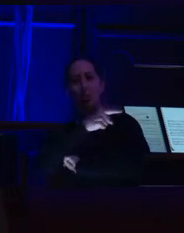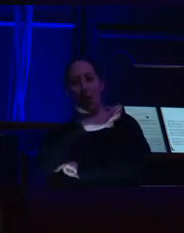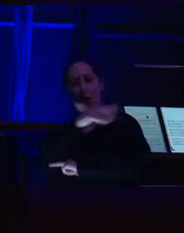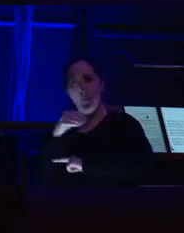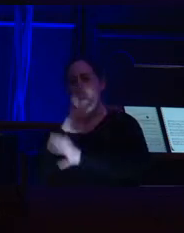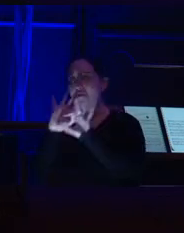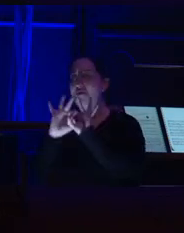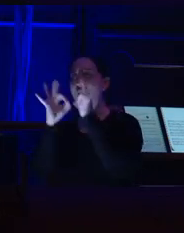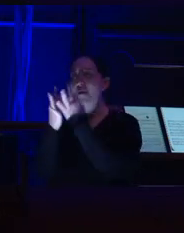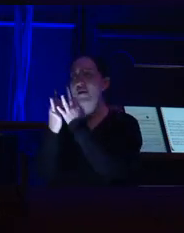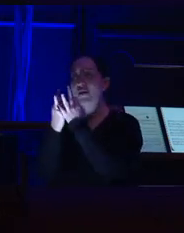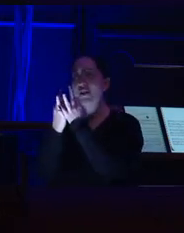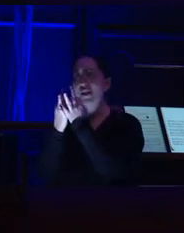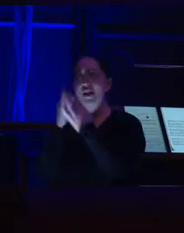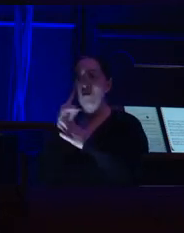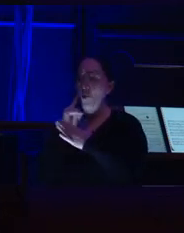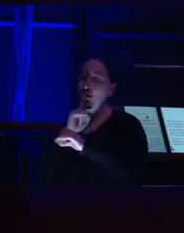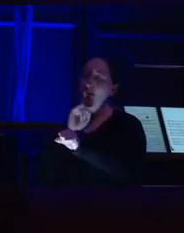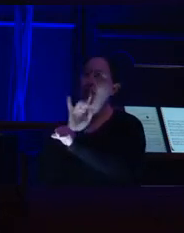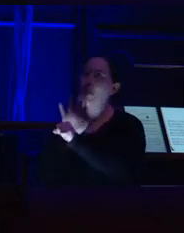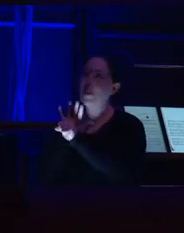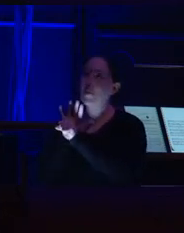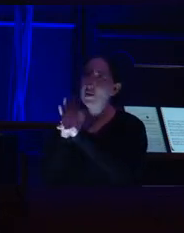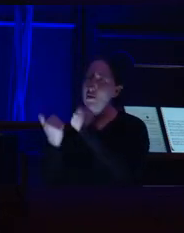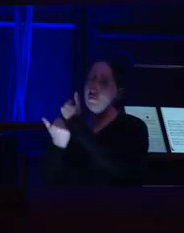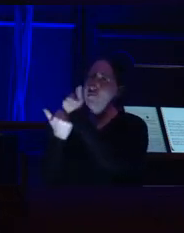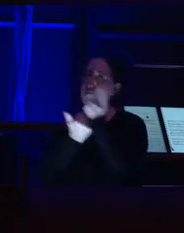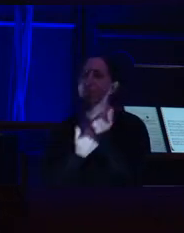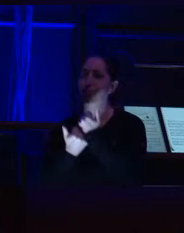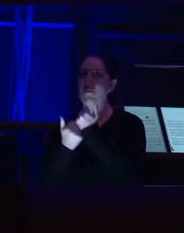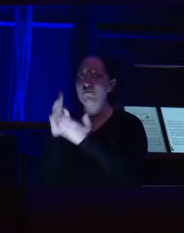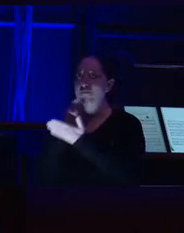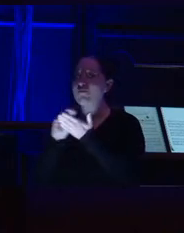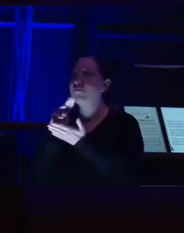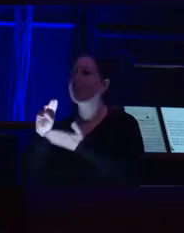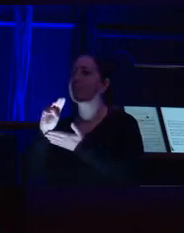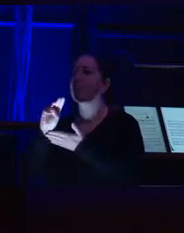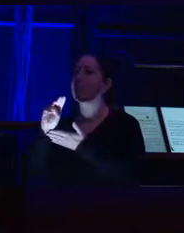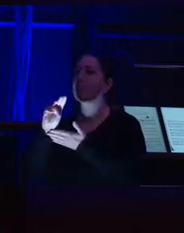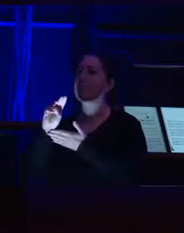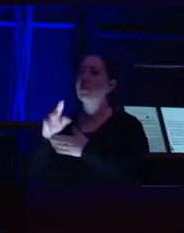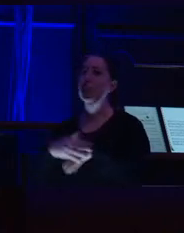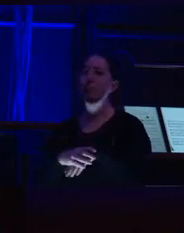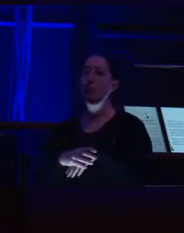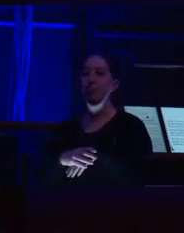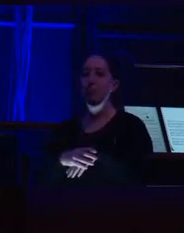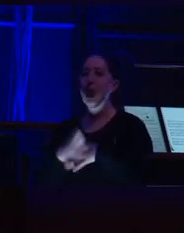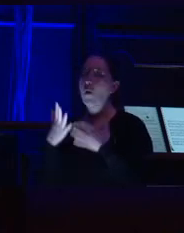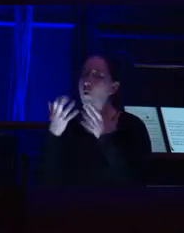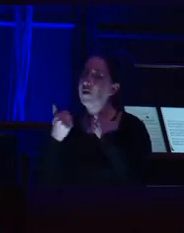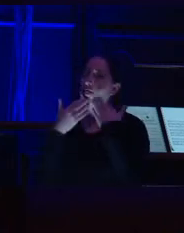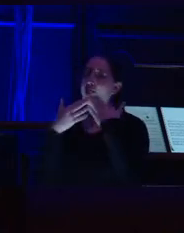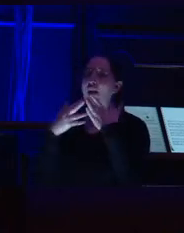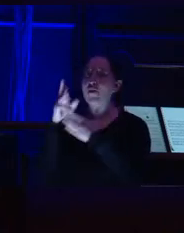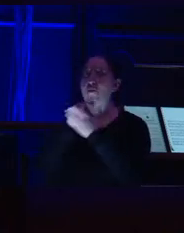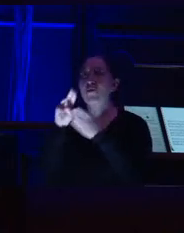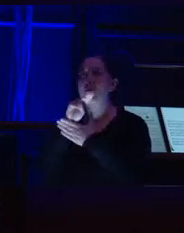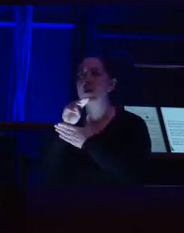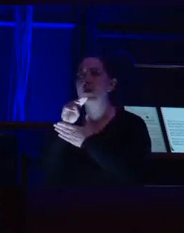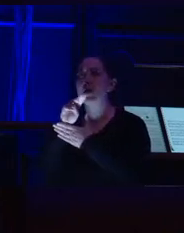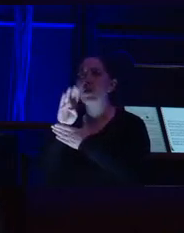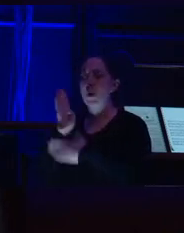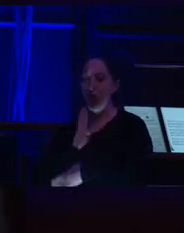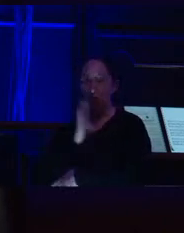family, for your commitment to serving this community and this institution. I want to thank the University of Michigan Board of